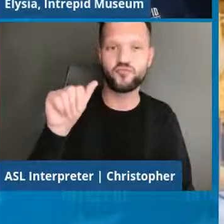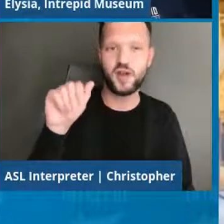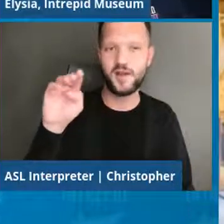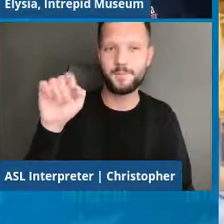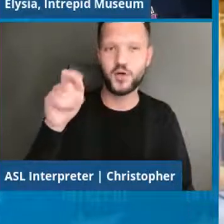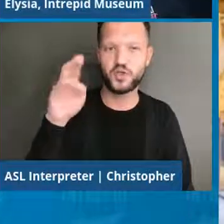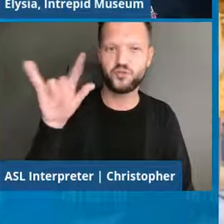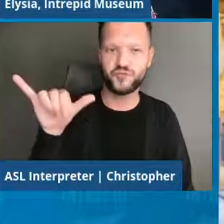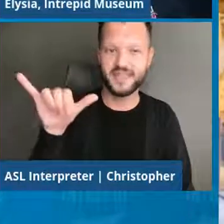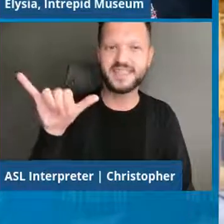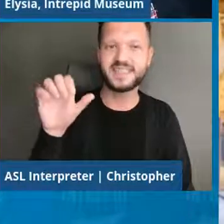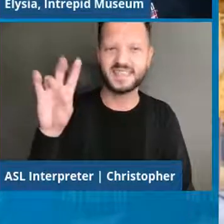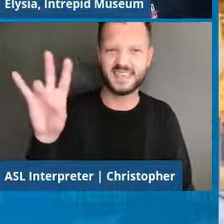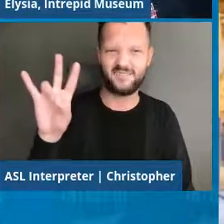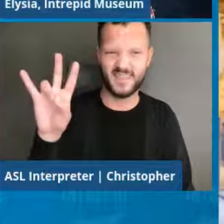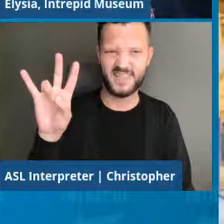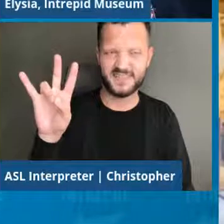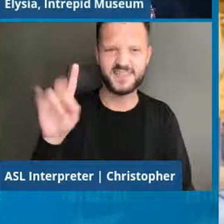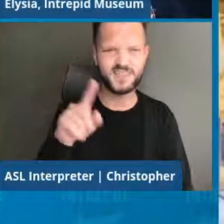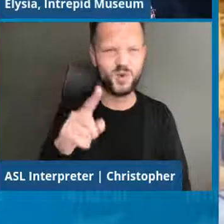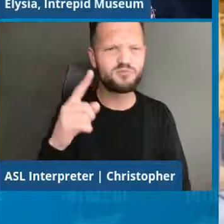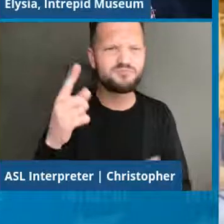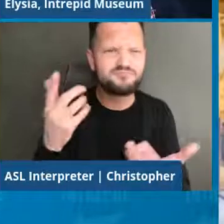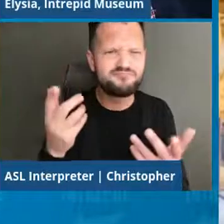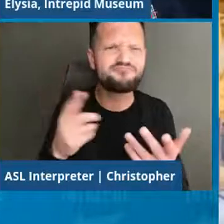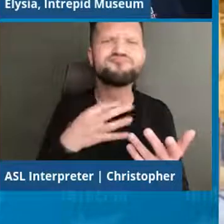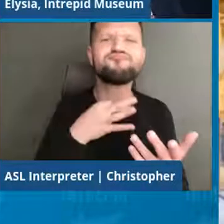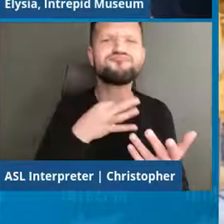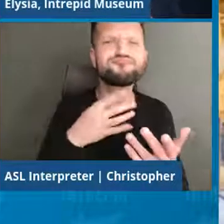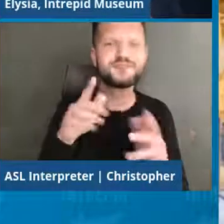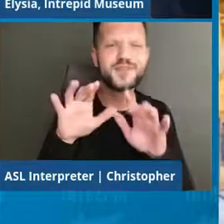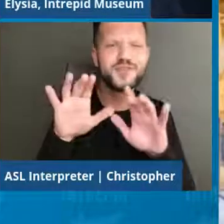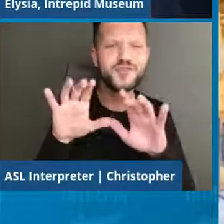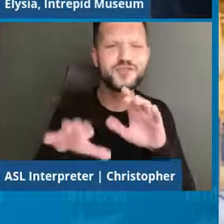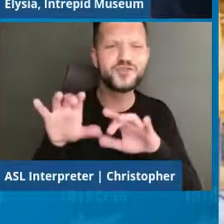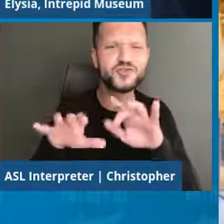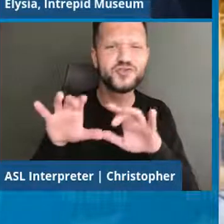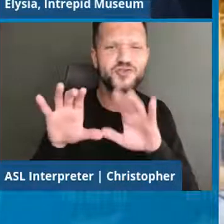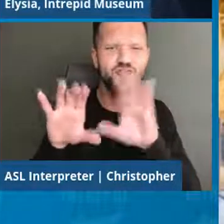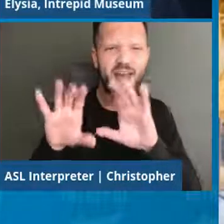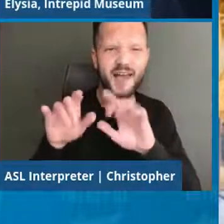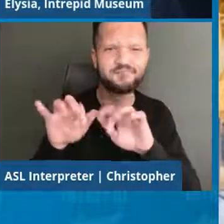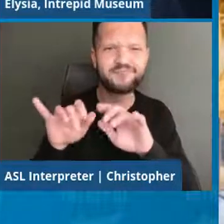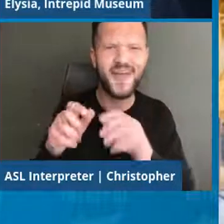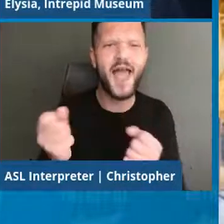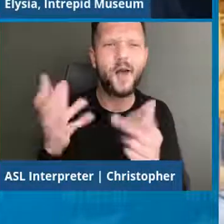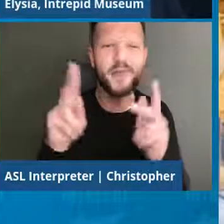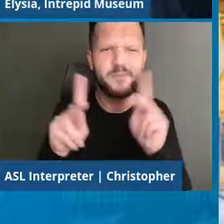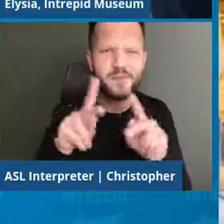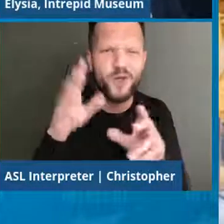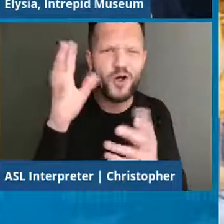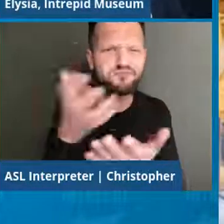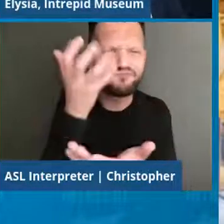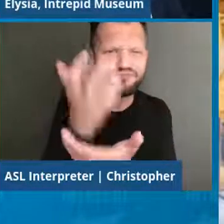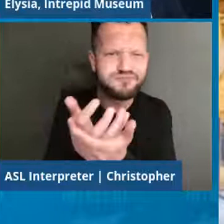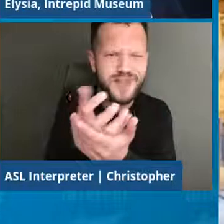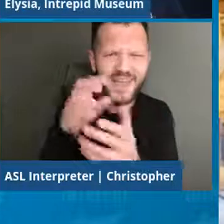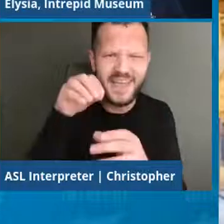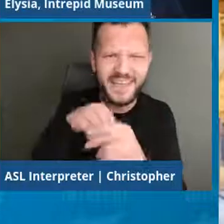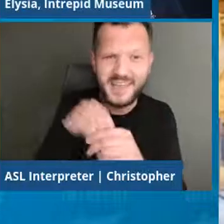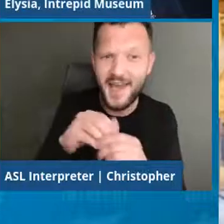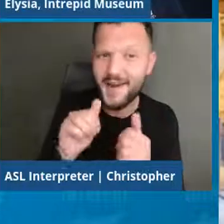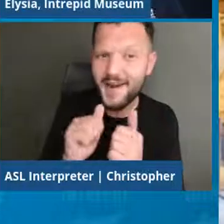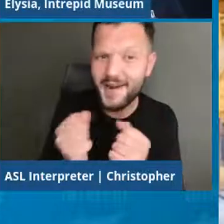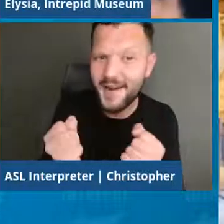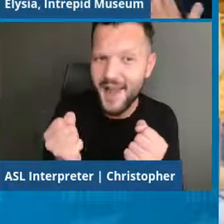how many people do you think could fit inside of this capsule? Take a look at that. What do you think? While you're doing that,